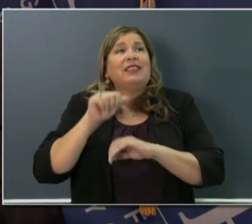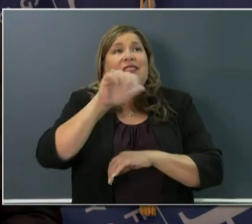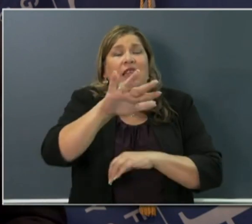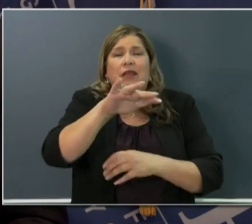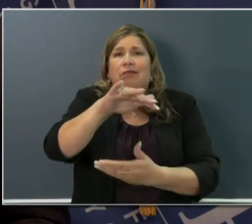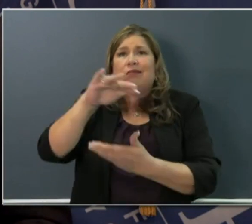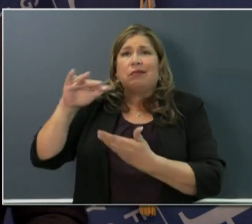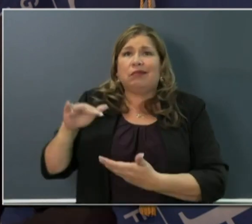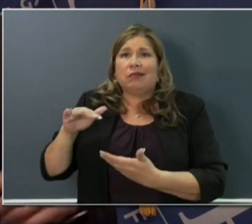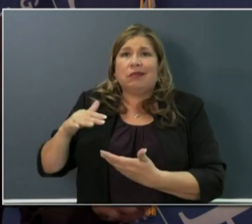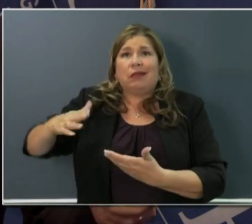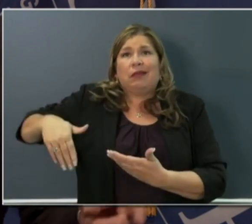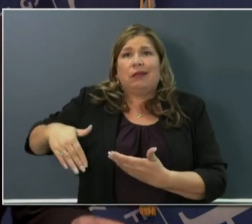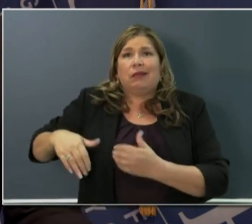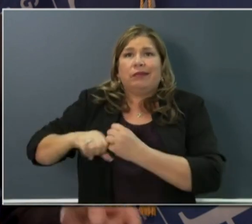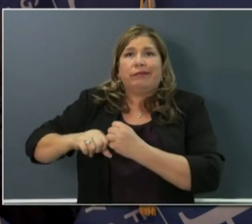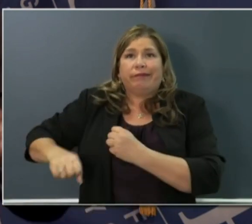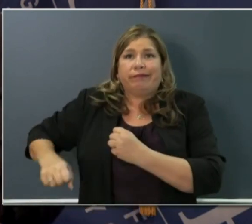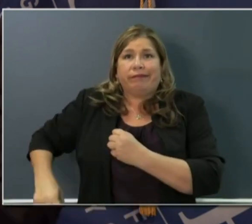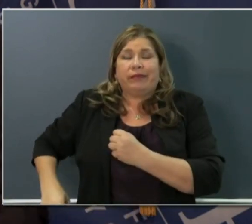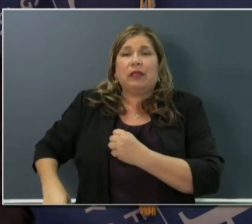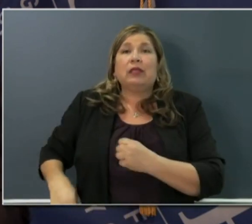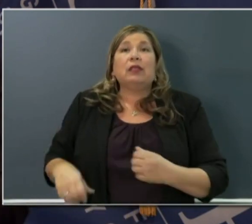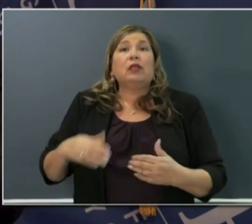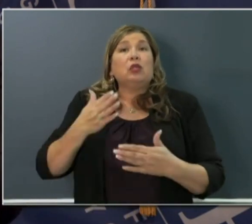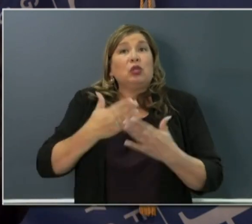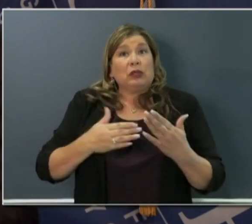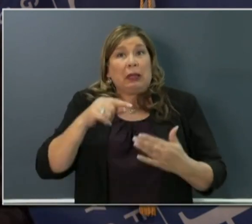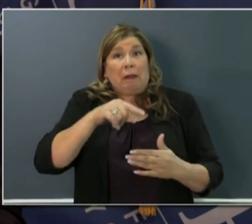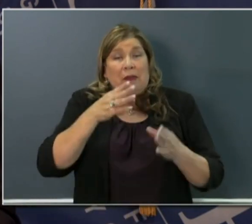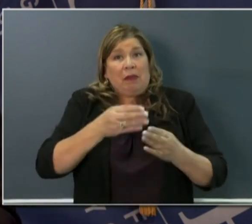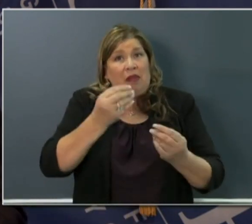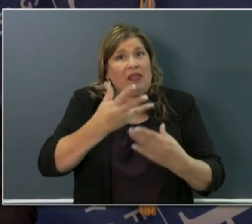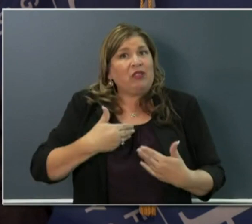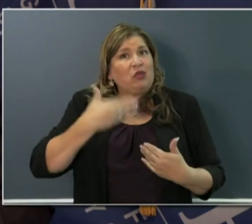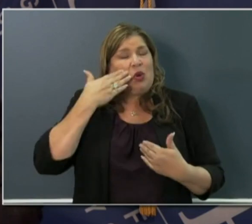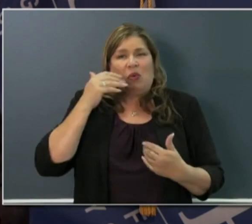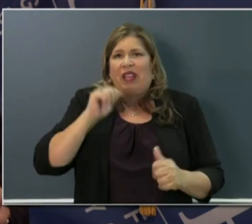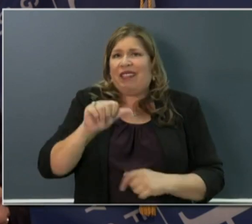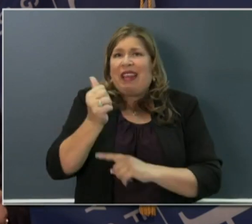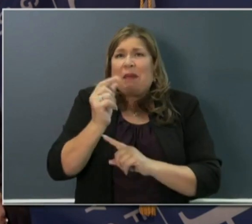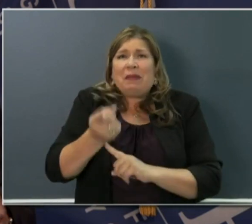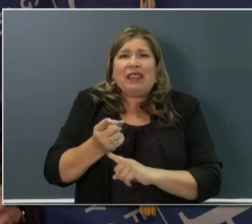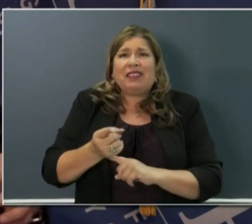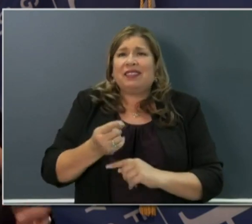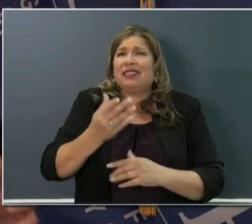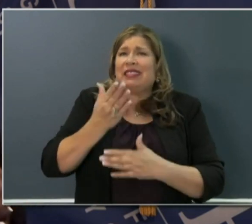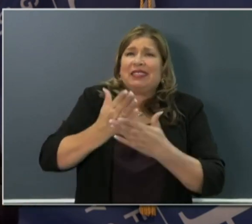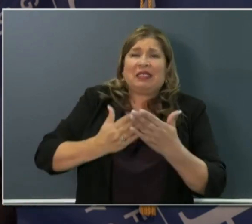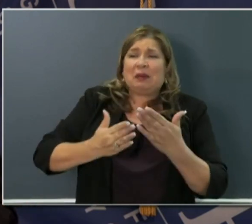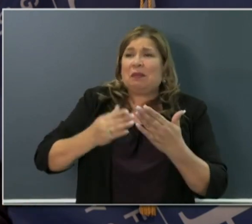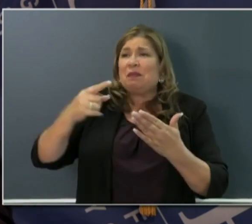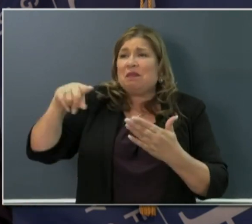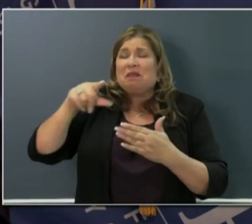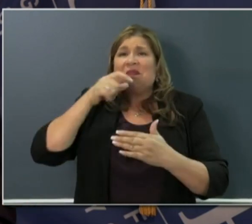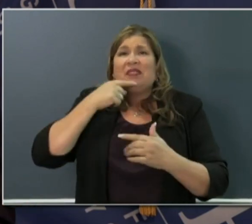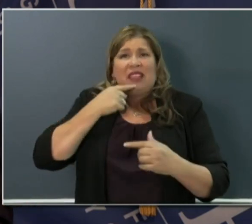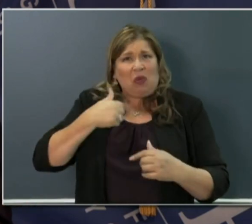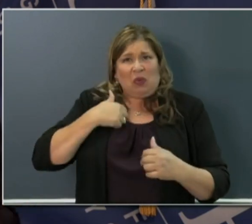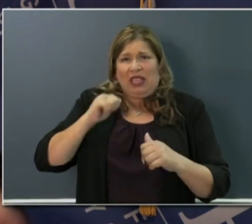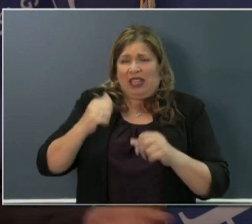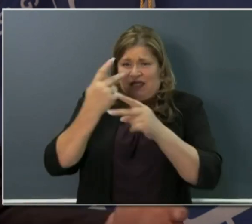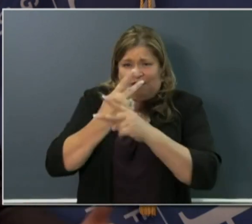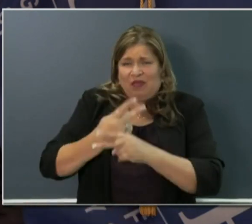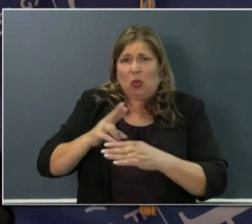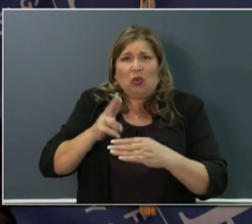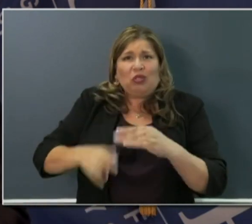provide them in 10 minutes. Others are providing technology, say we'll get them back in 45 minutes. We're just vetting those, and we are working collaboratively